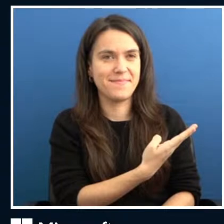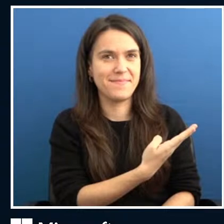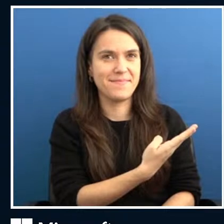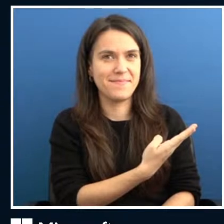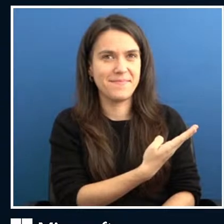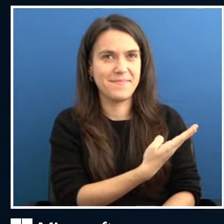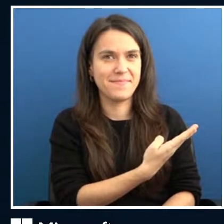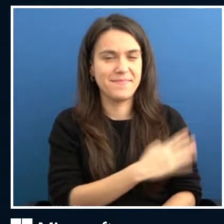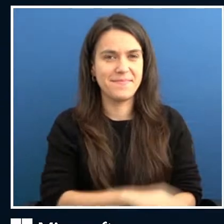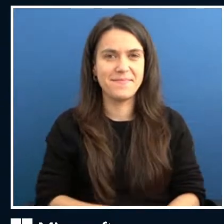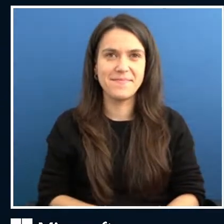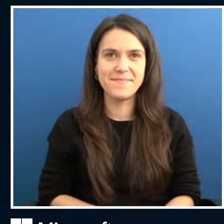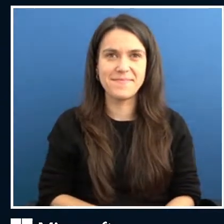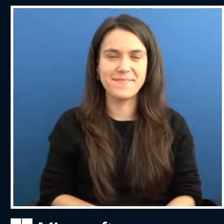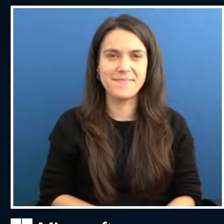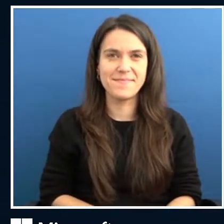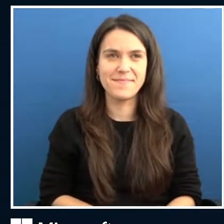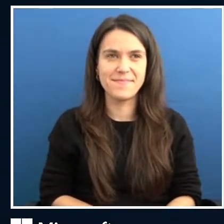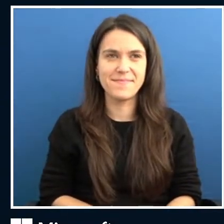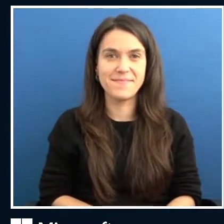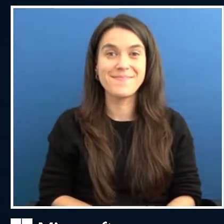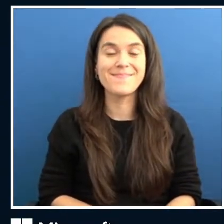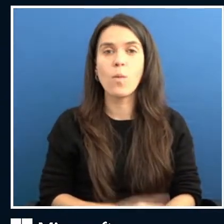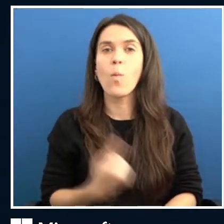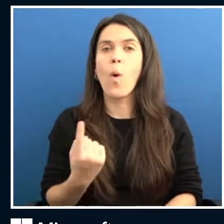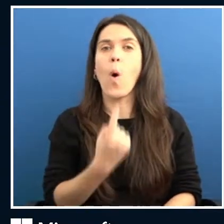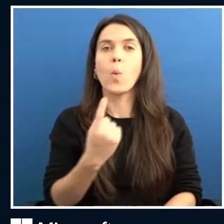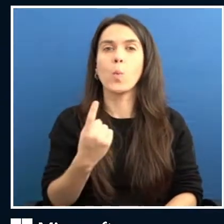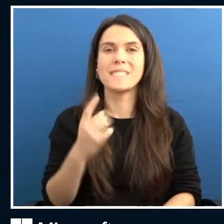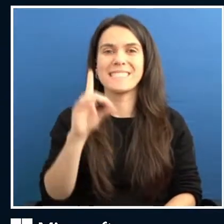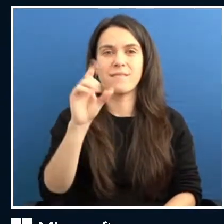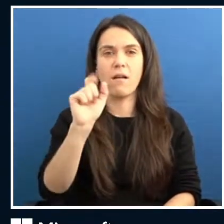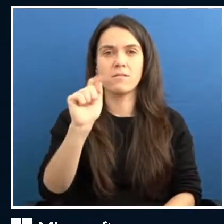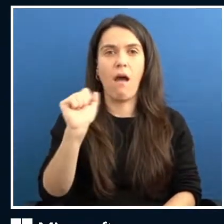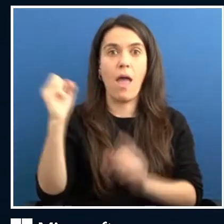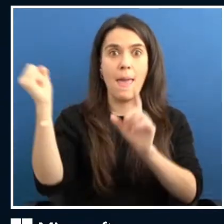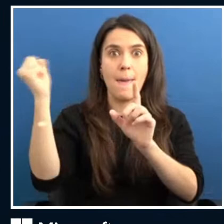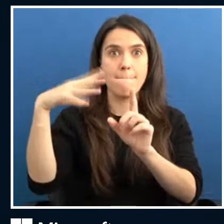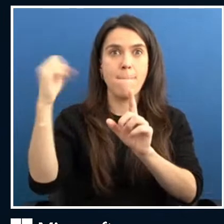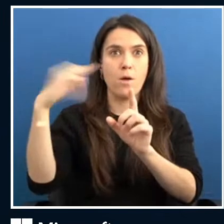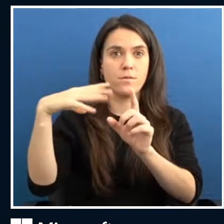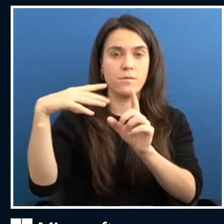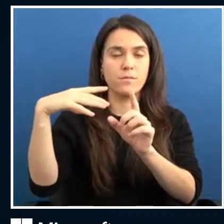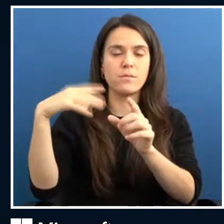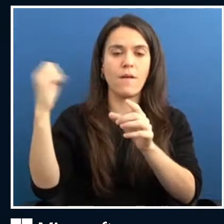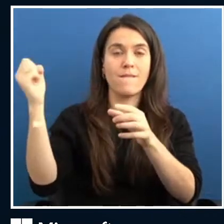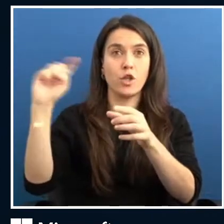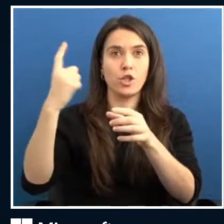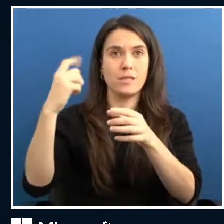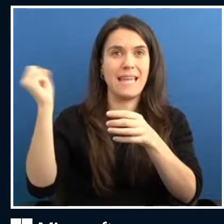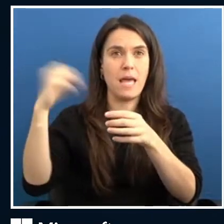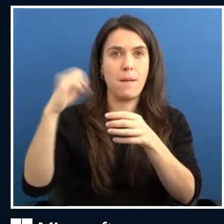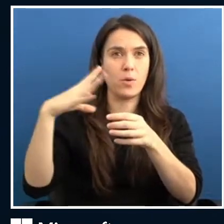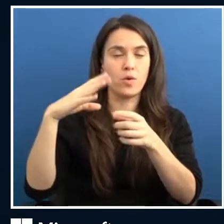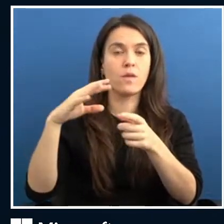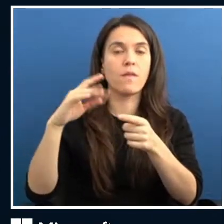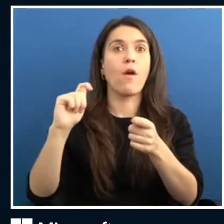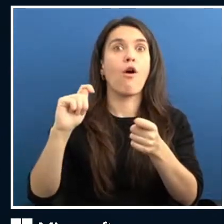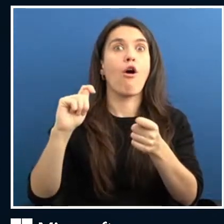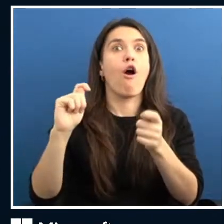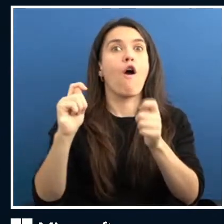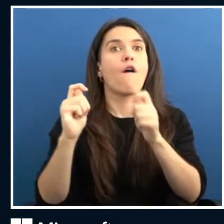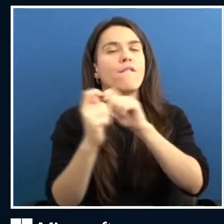with a CNN, you have some input data. You're going to do some convolutions, and that generally